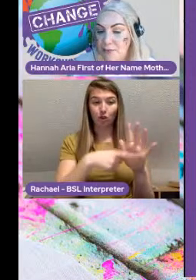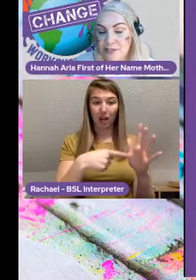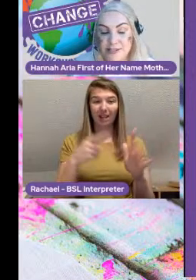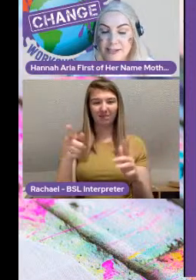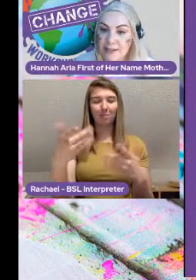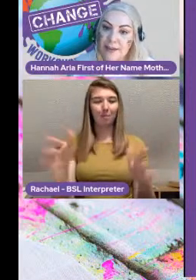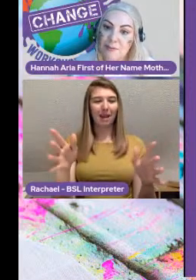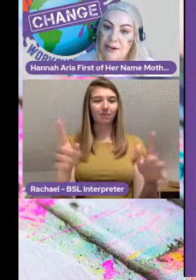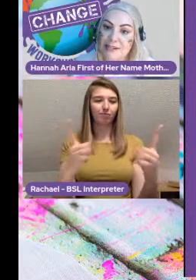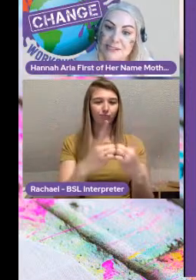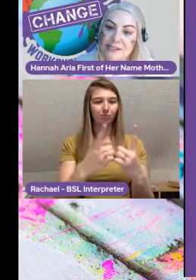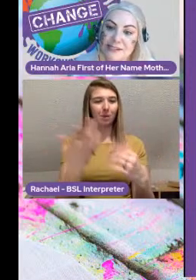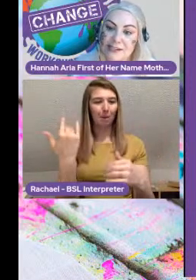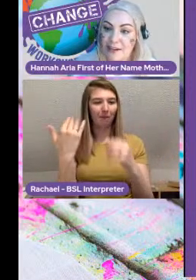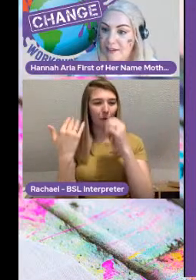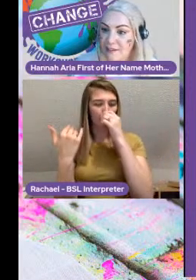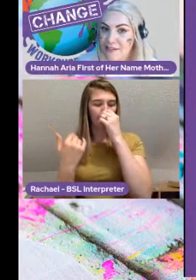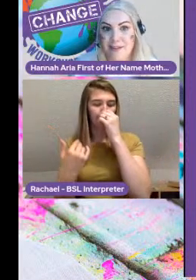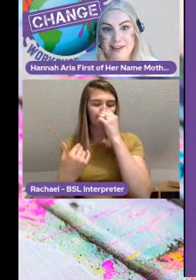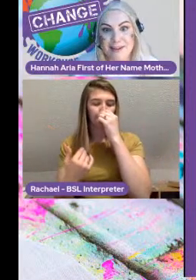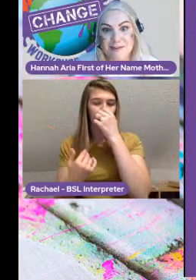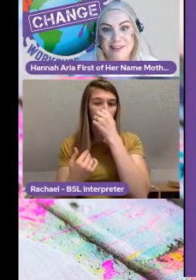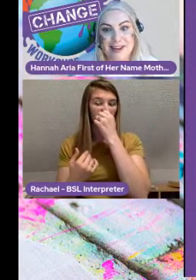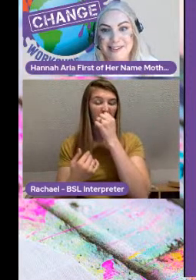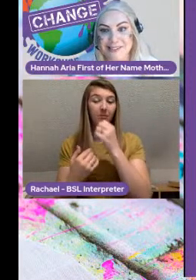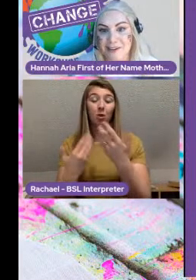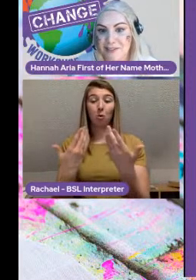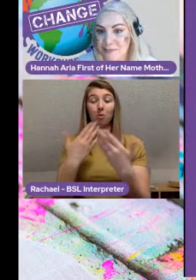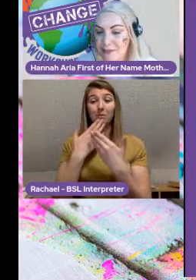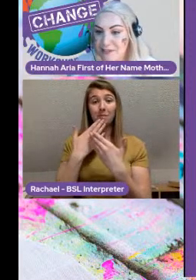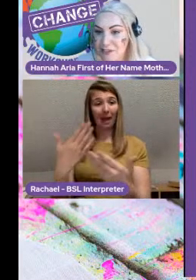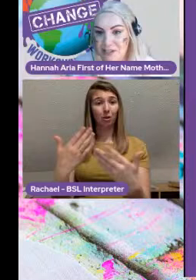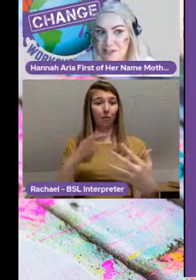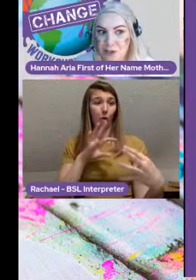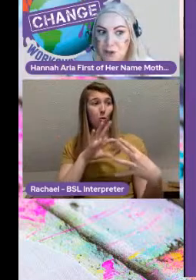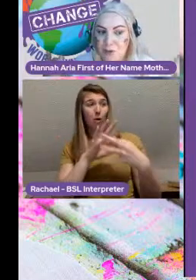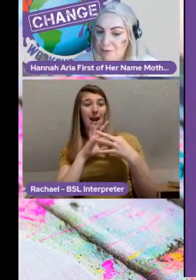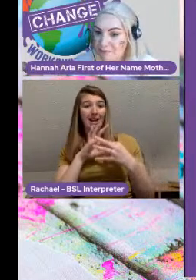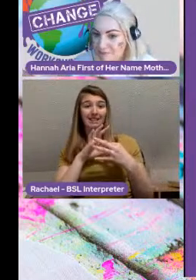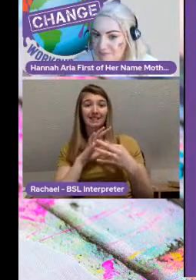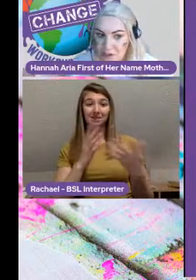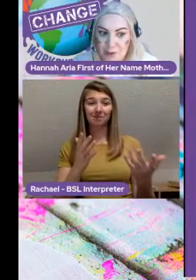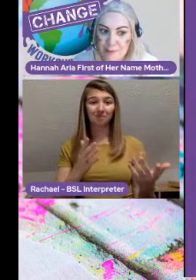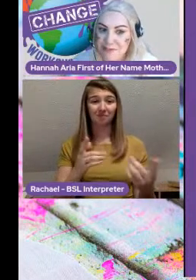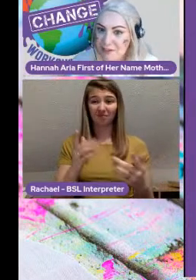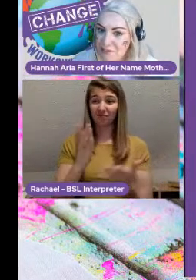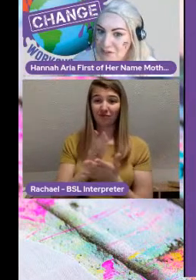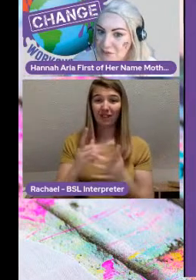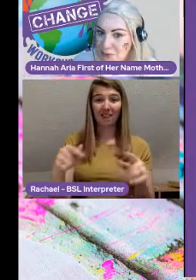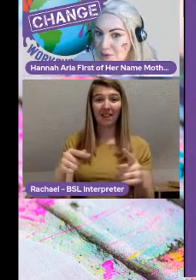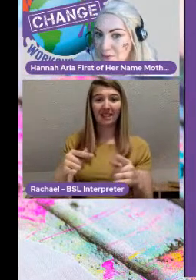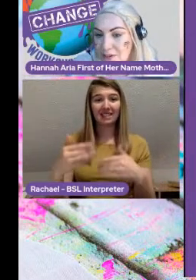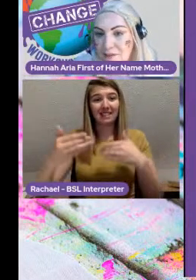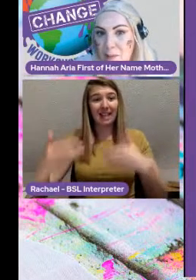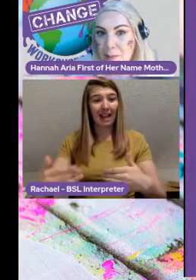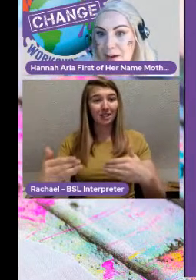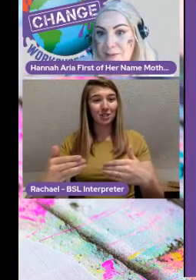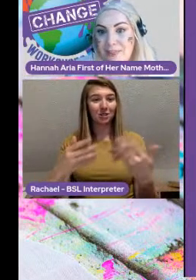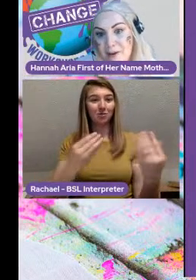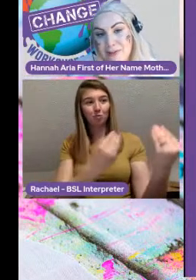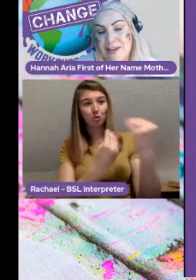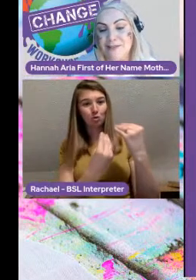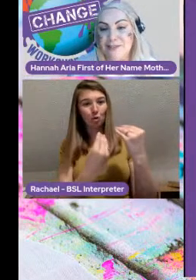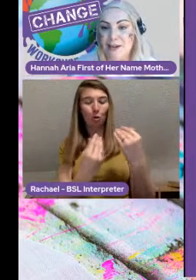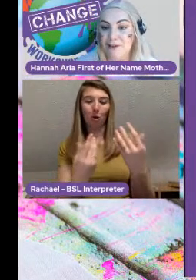them and was singing their praises. So thank you for connecting us, because actually this whole episode and tutorial wouldn't have come